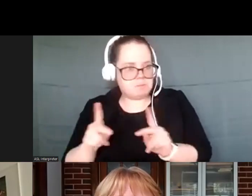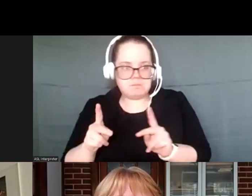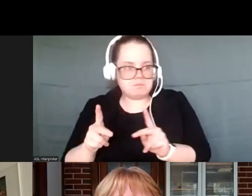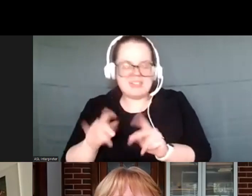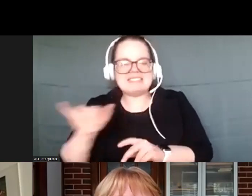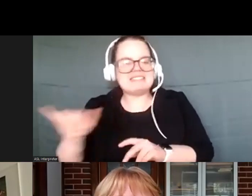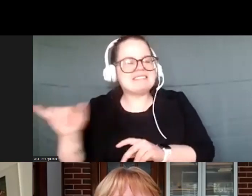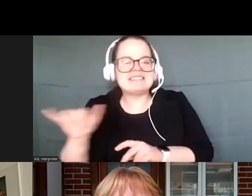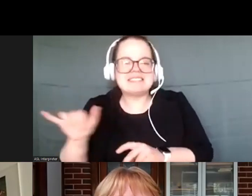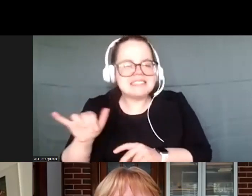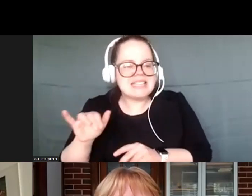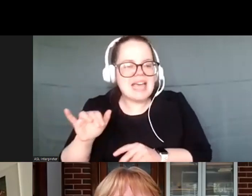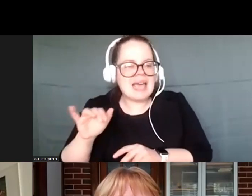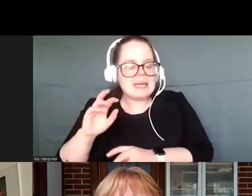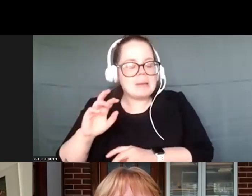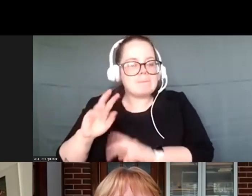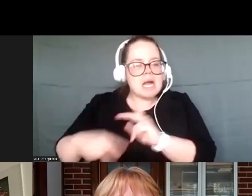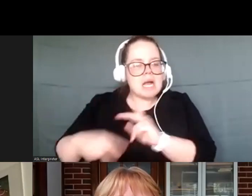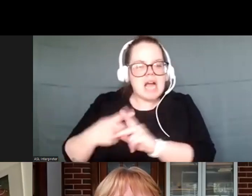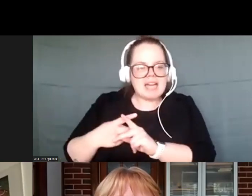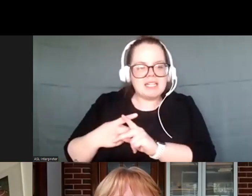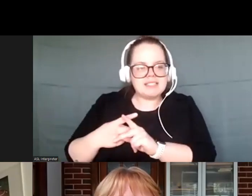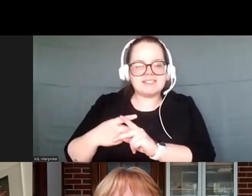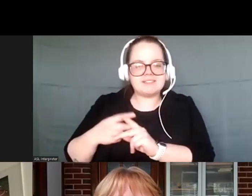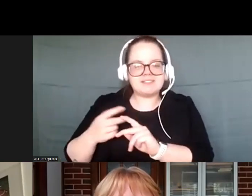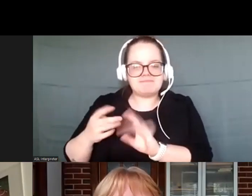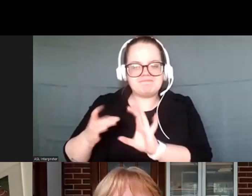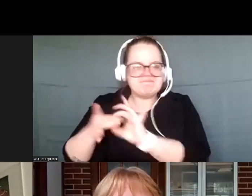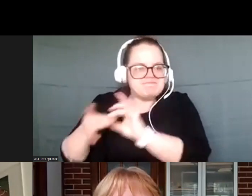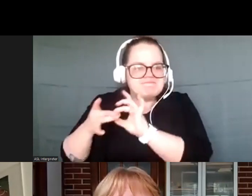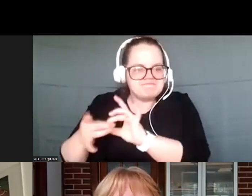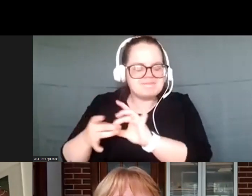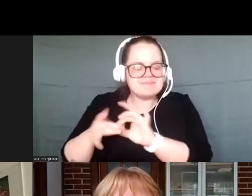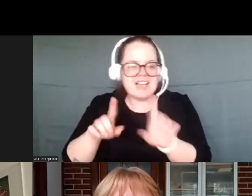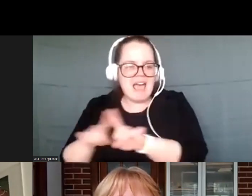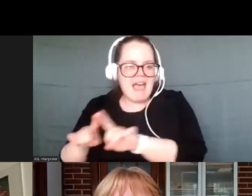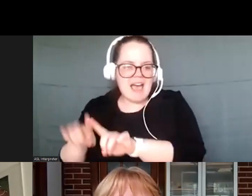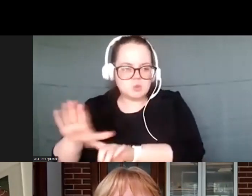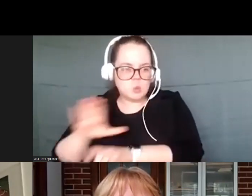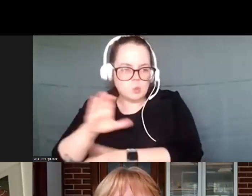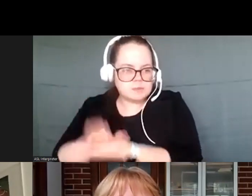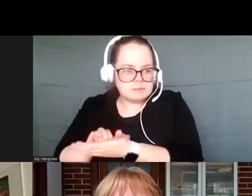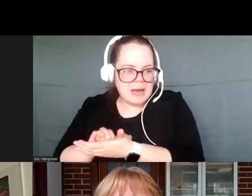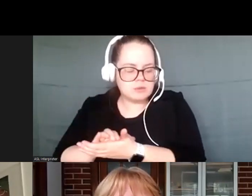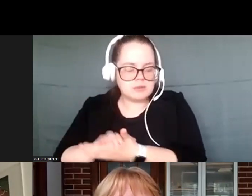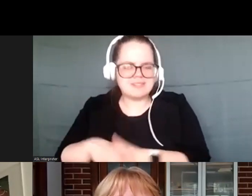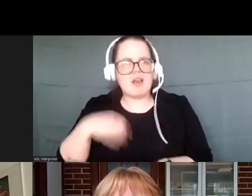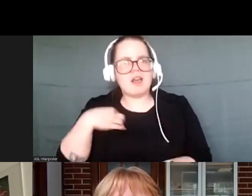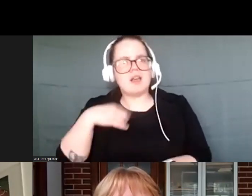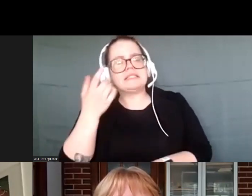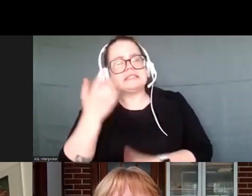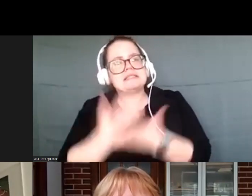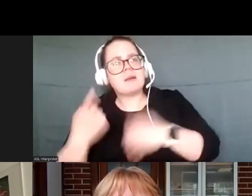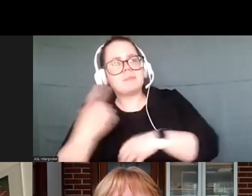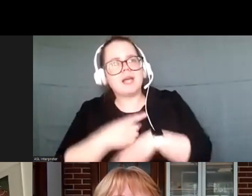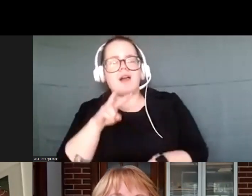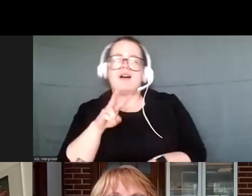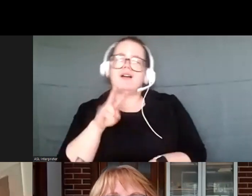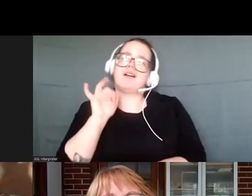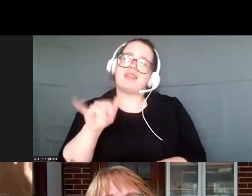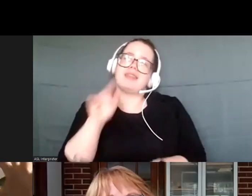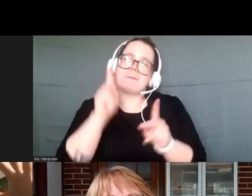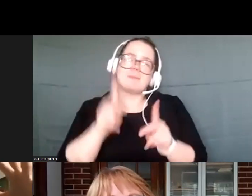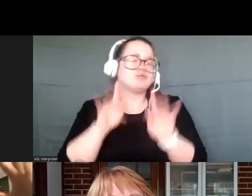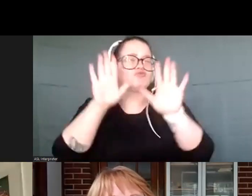days that you look at that person and you say, oh my God, what could I do without this person? They're just so wonderful. And then there are days you look at that person and